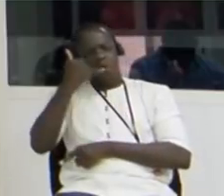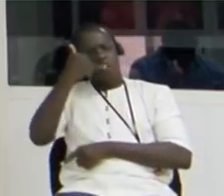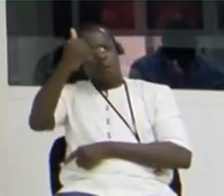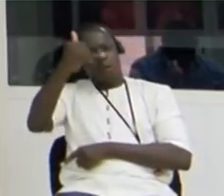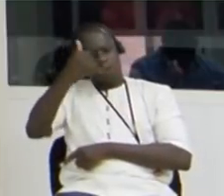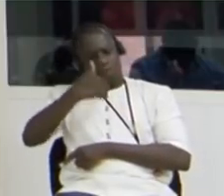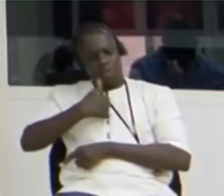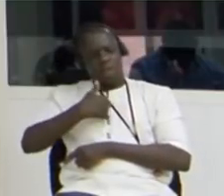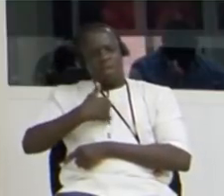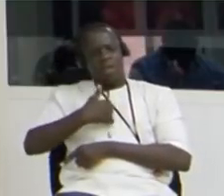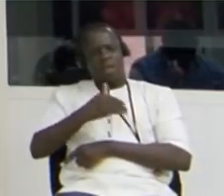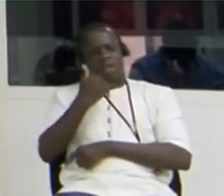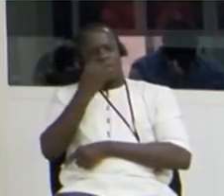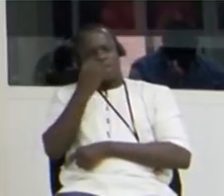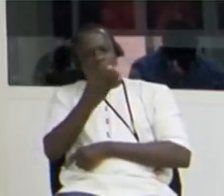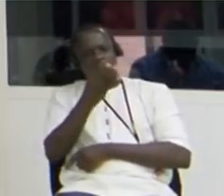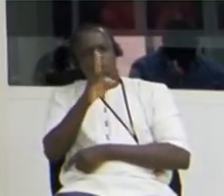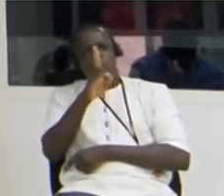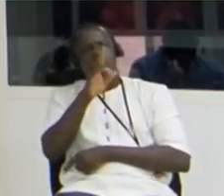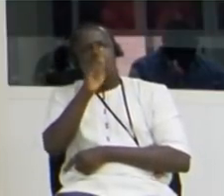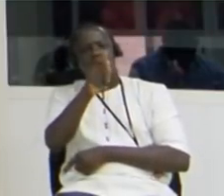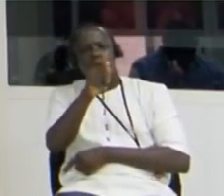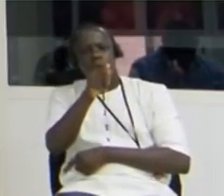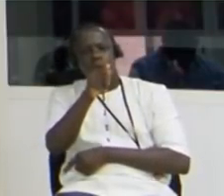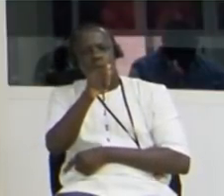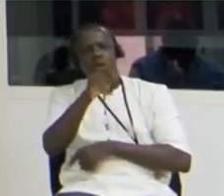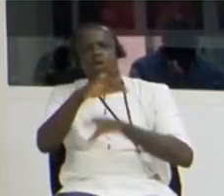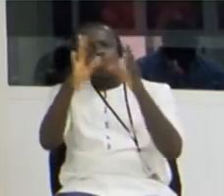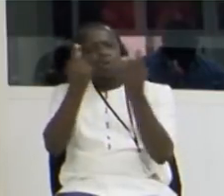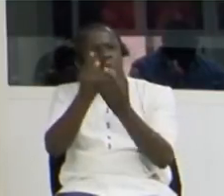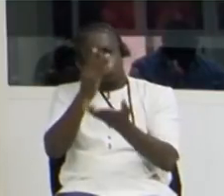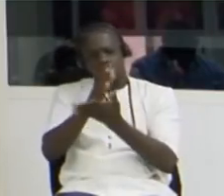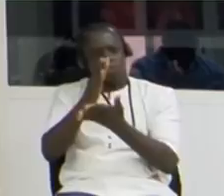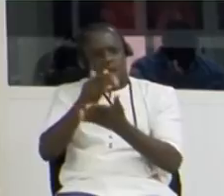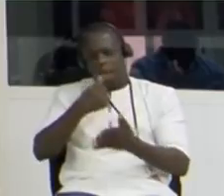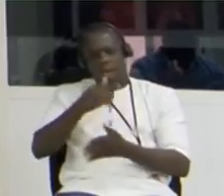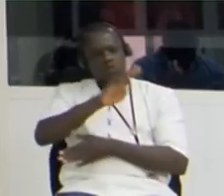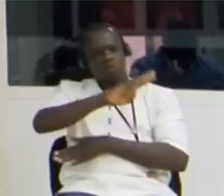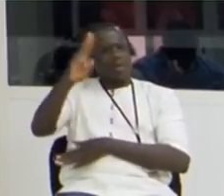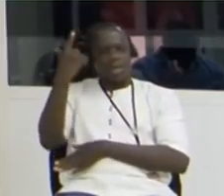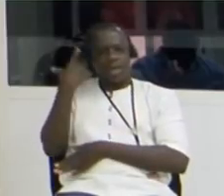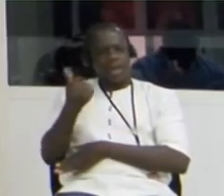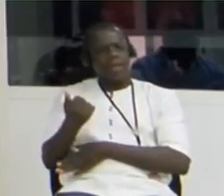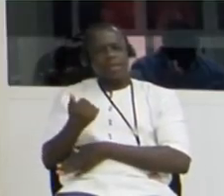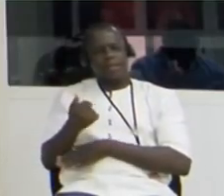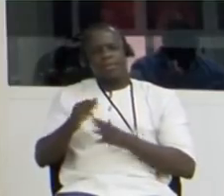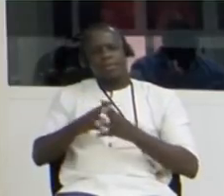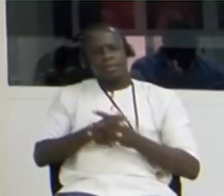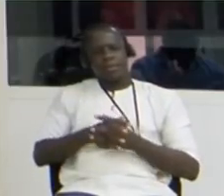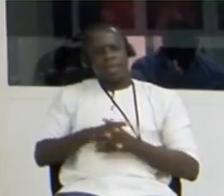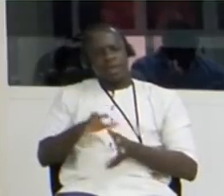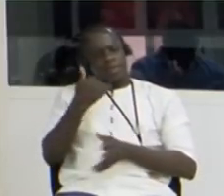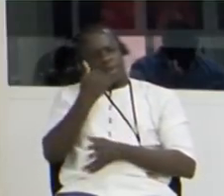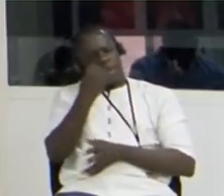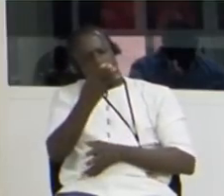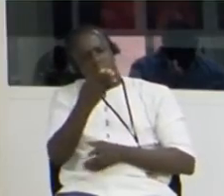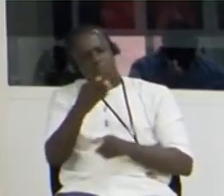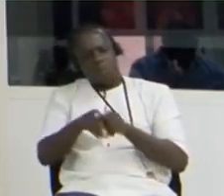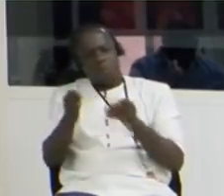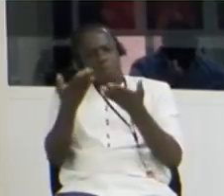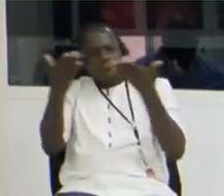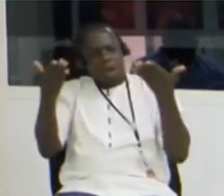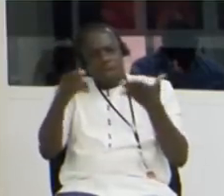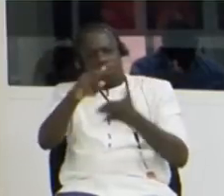said, "Who are you?" That's something that I don't like. And I had told her, why are you asking me? You call my